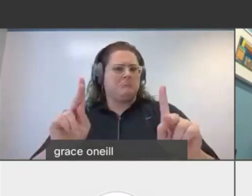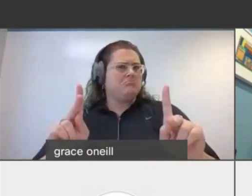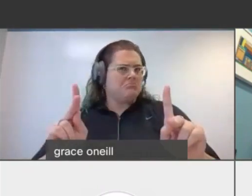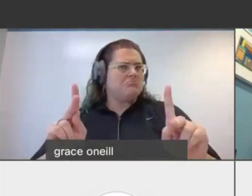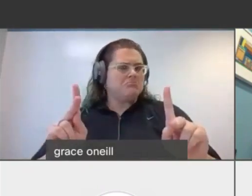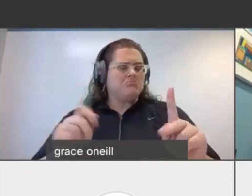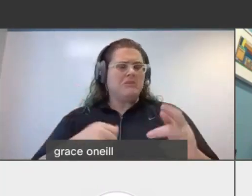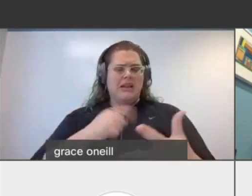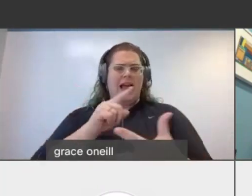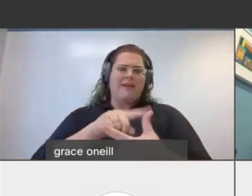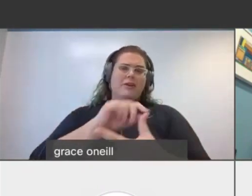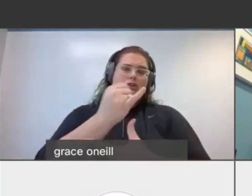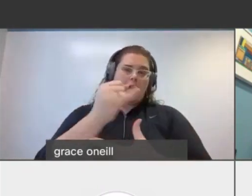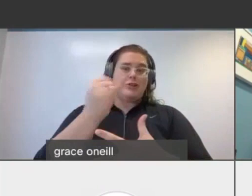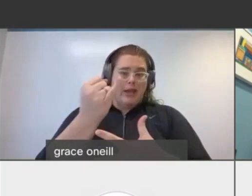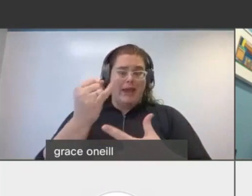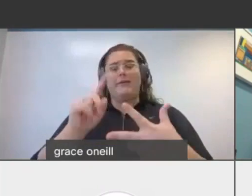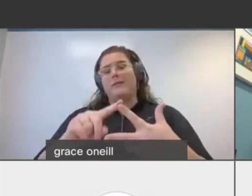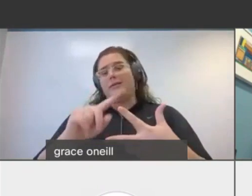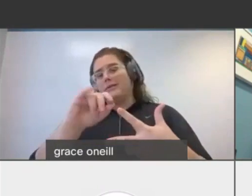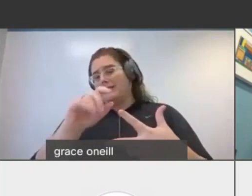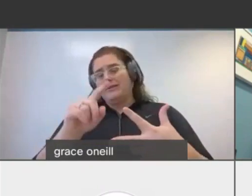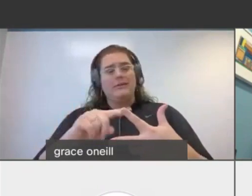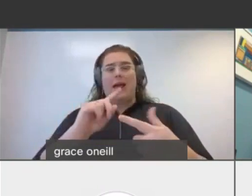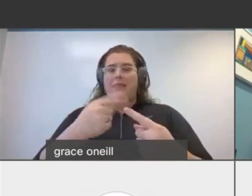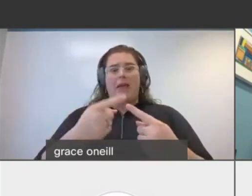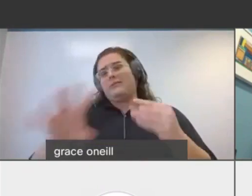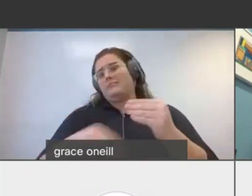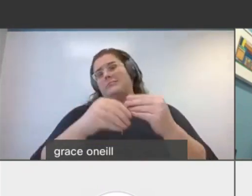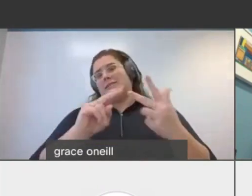booster with the initial vaccine.